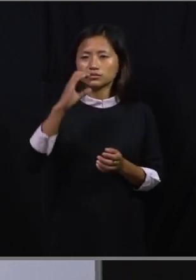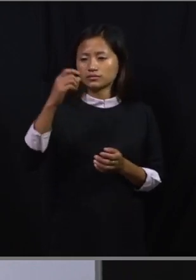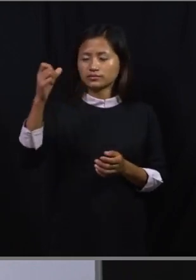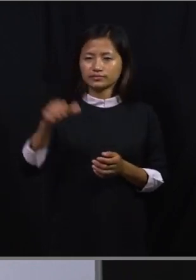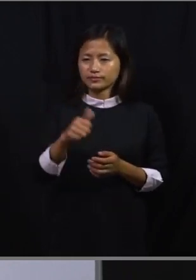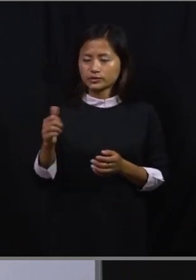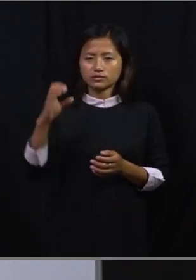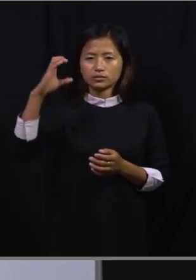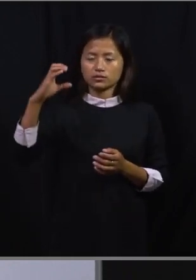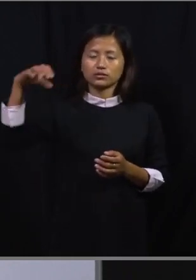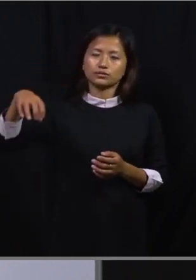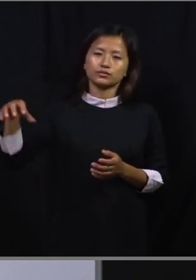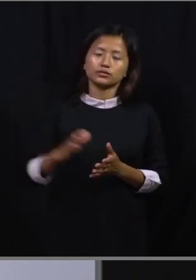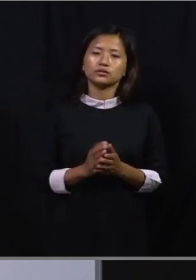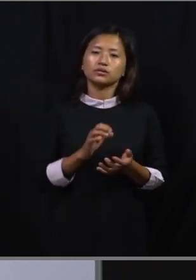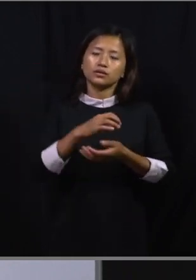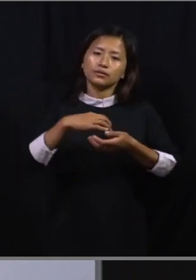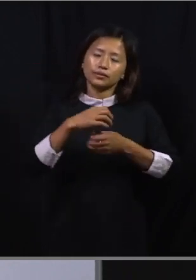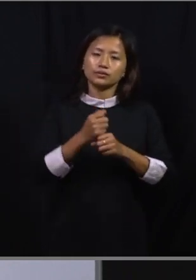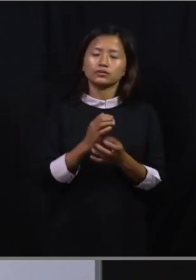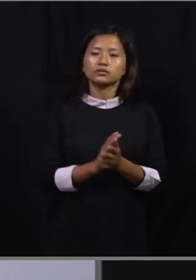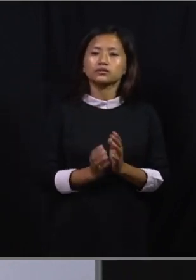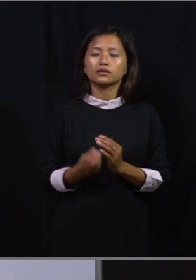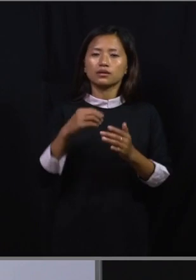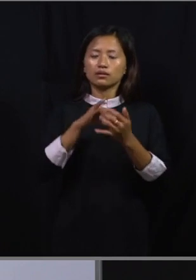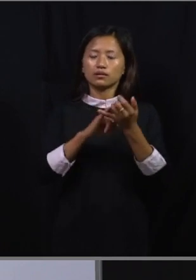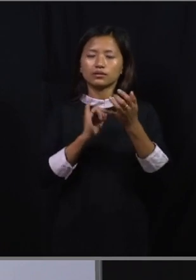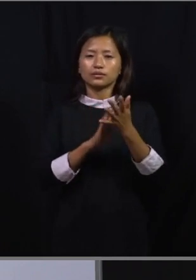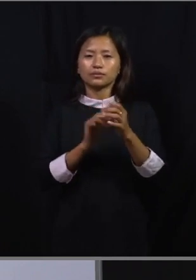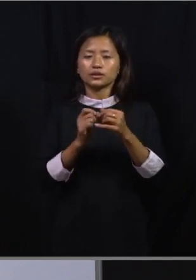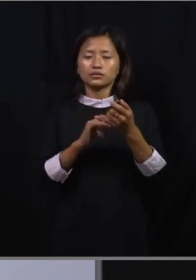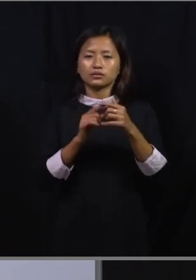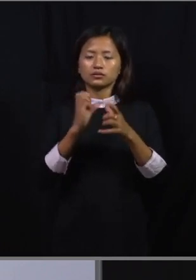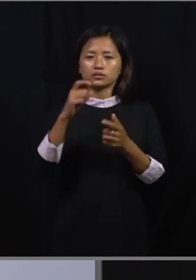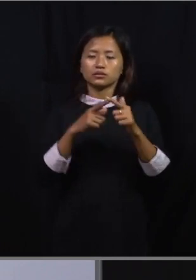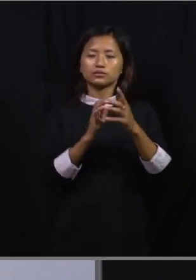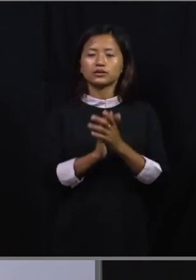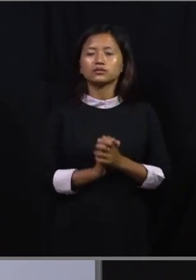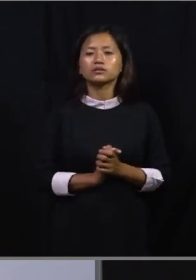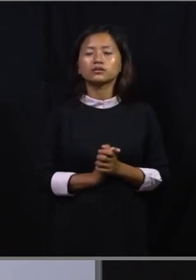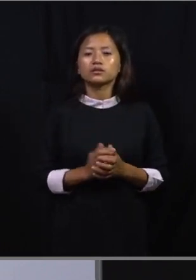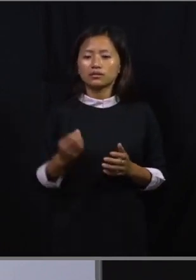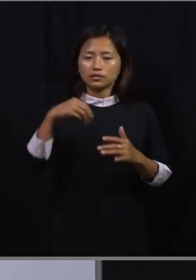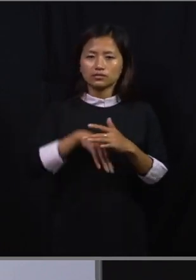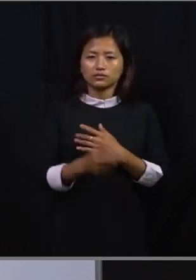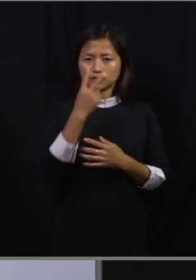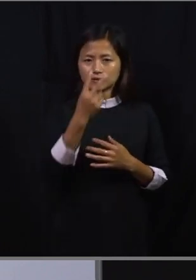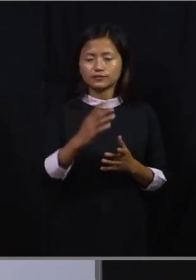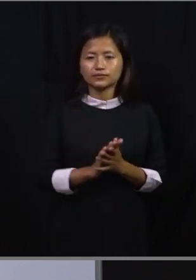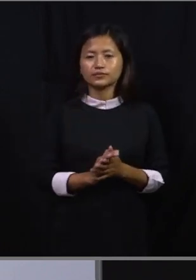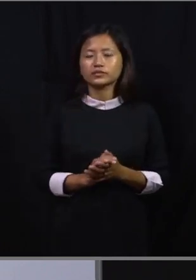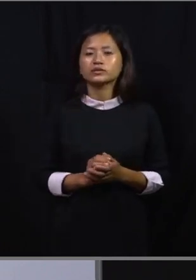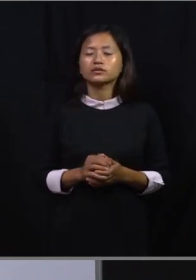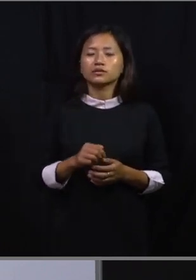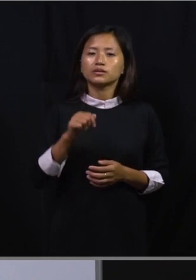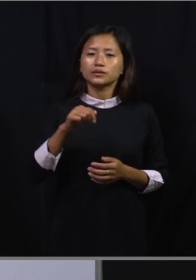the neocolonialism is creating an impact to the smaller countries. The other view under this relevance of NAM